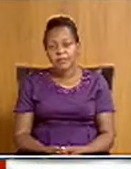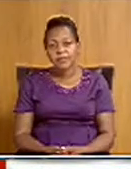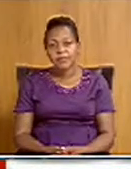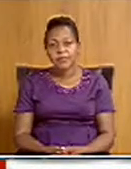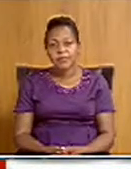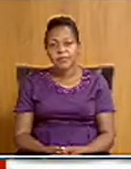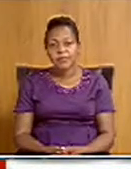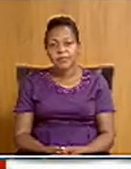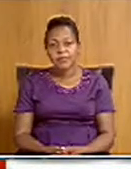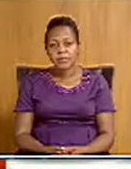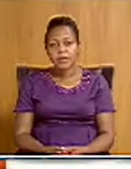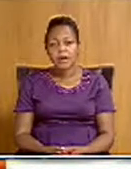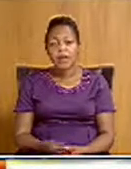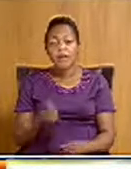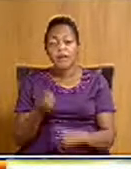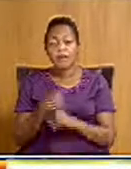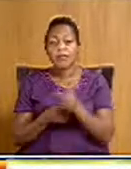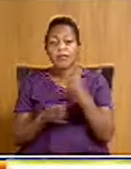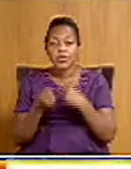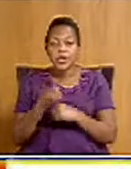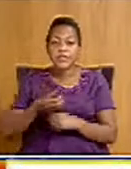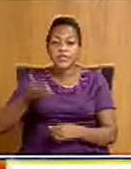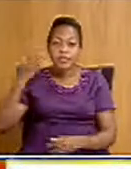have, since long time ago,